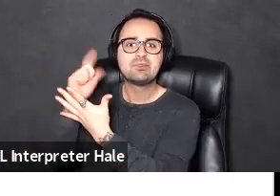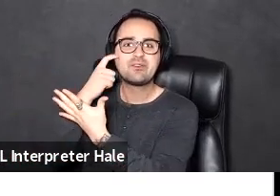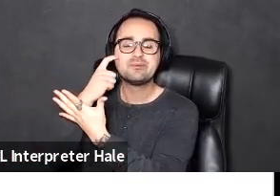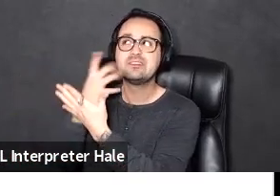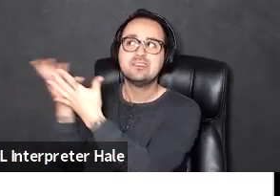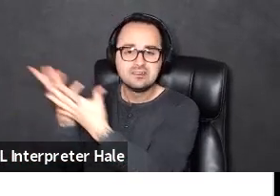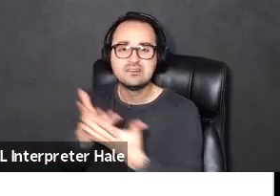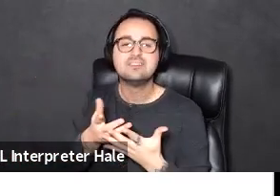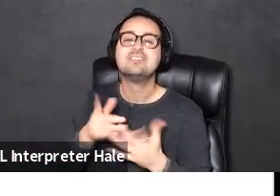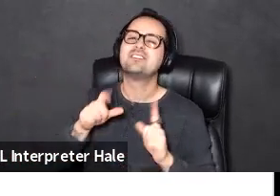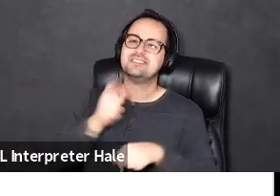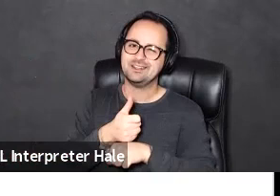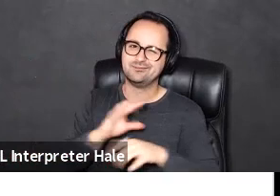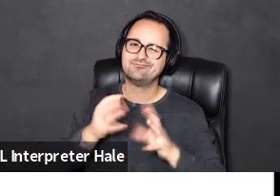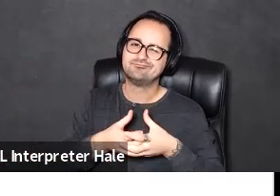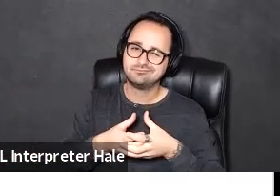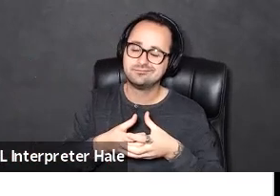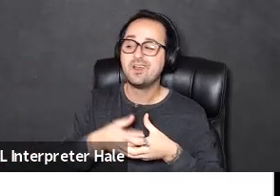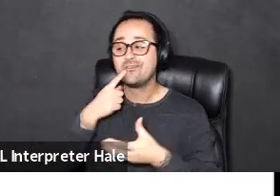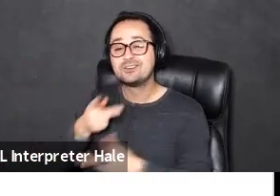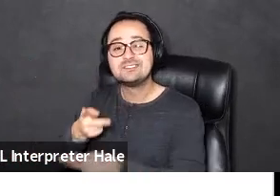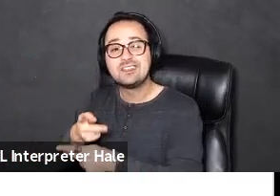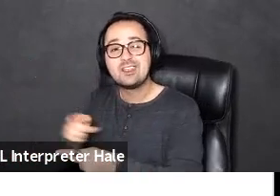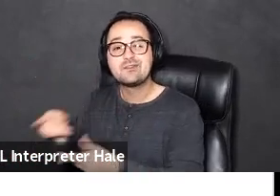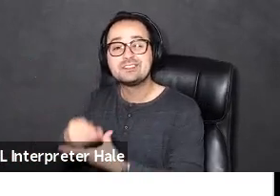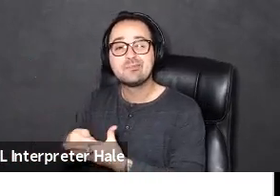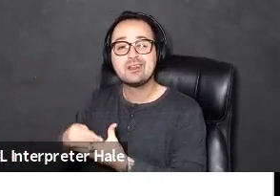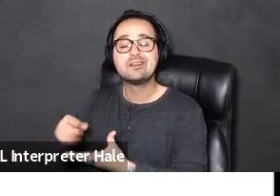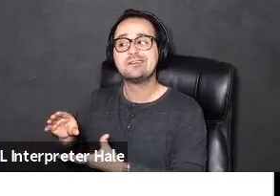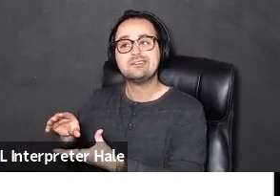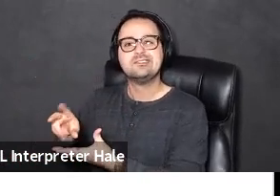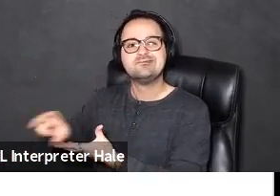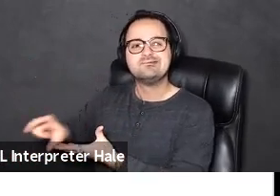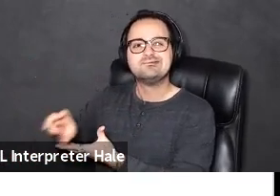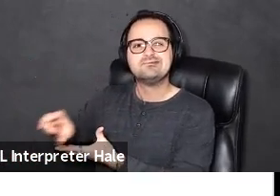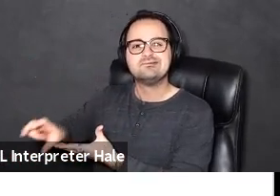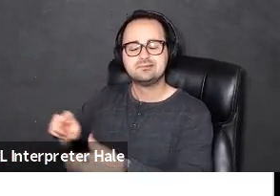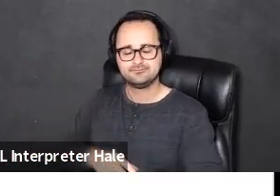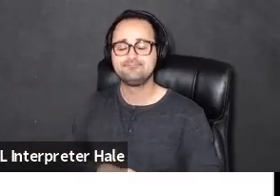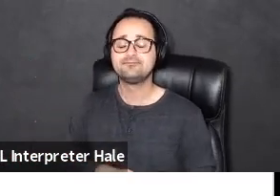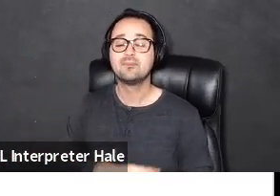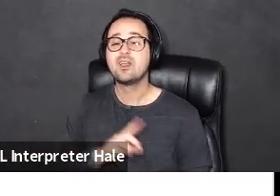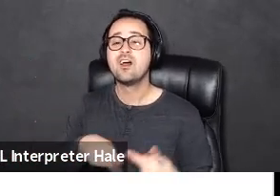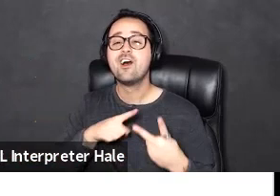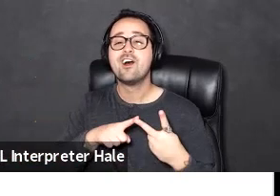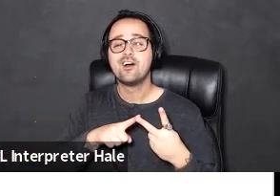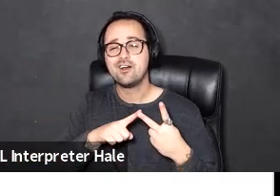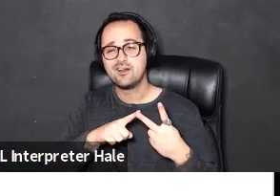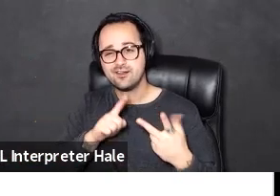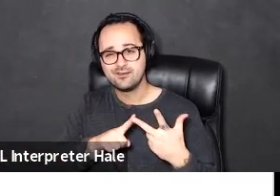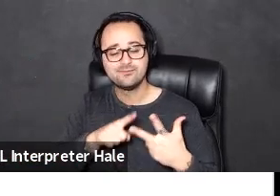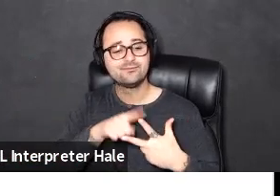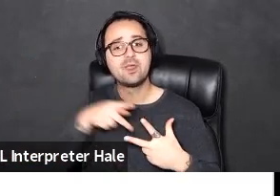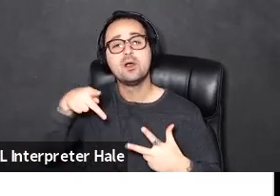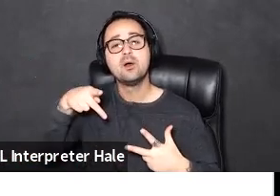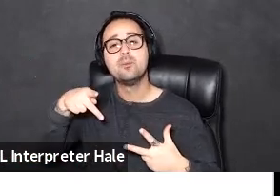up this first party trust so I can take care of this inheritance and get it out of their name. The other two that are there, the pool